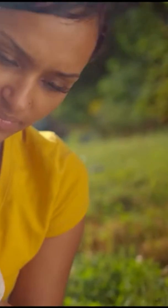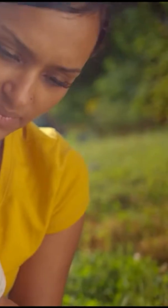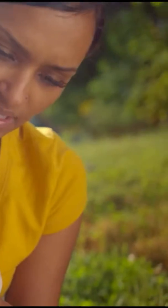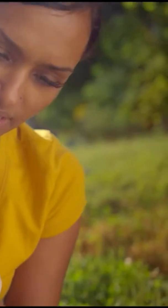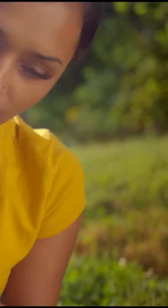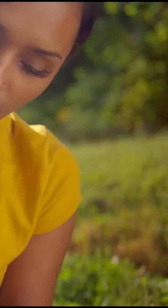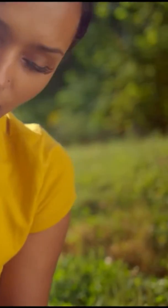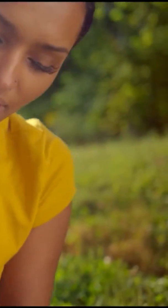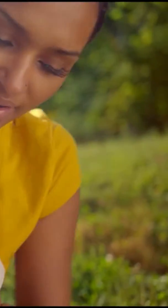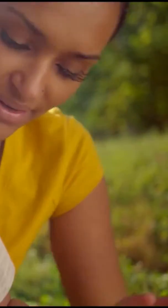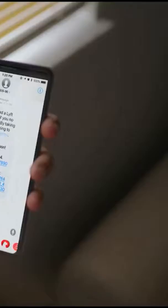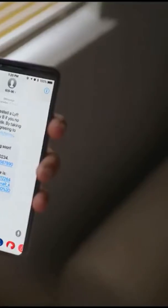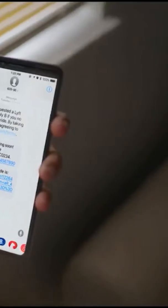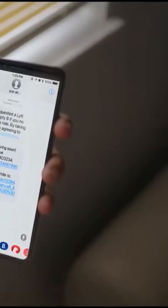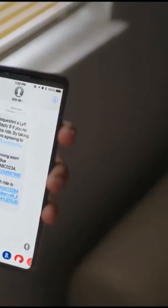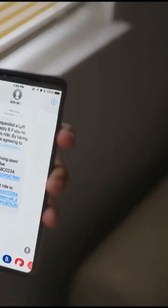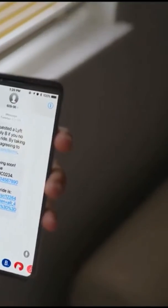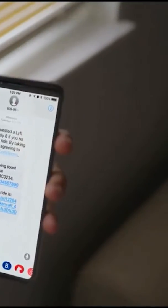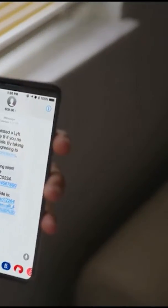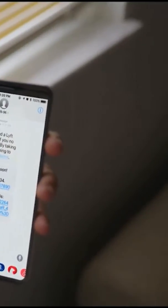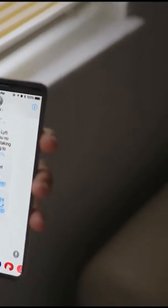job. The car.